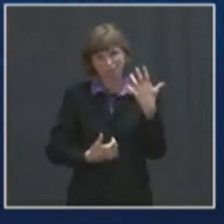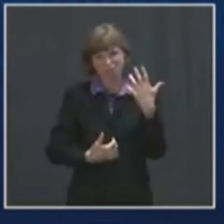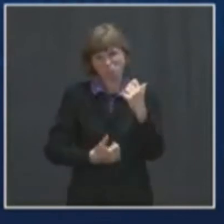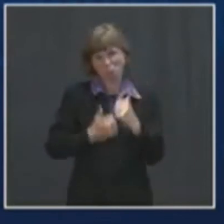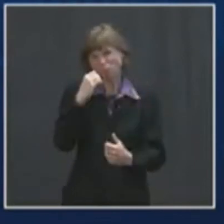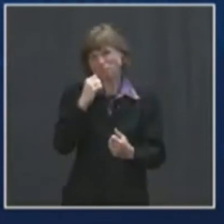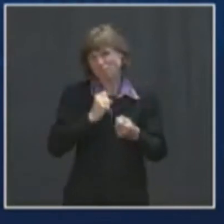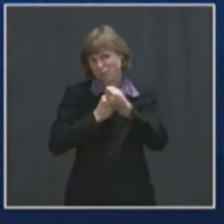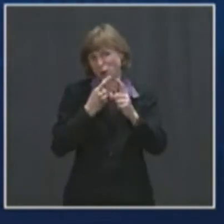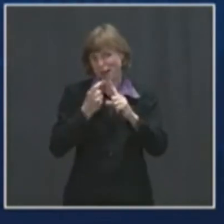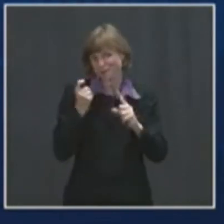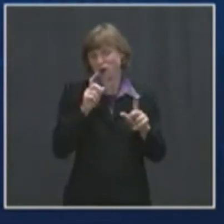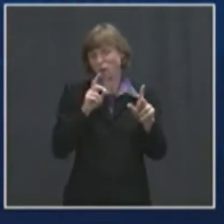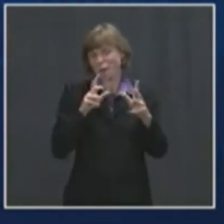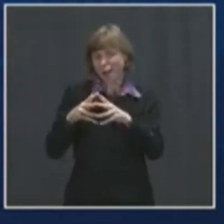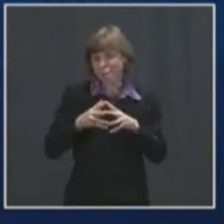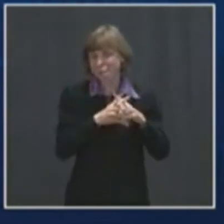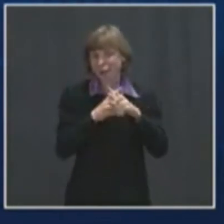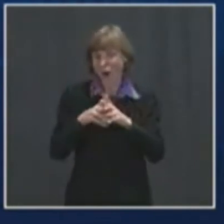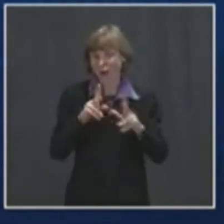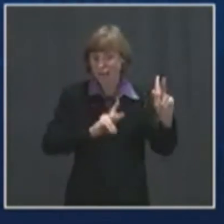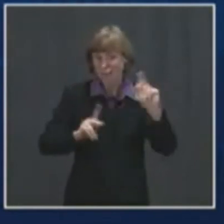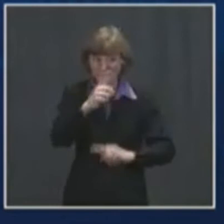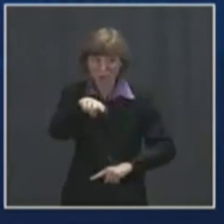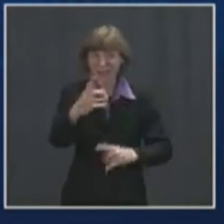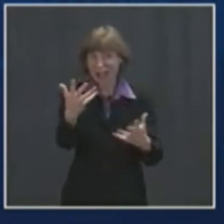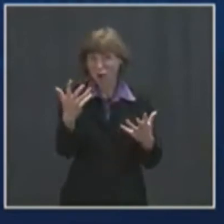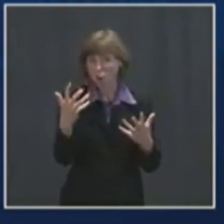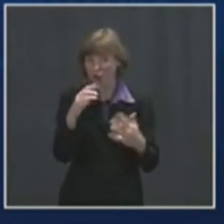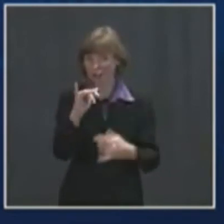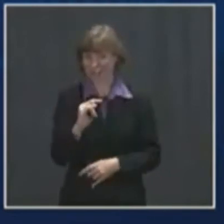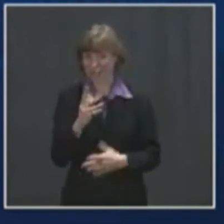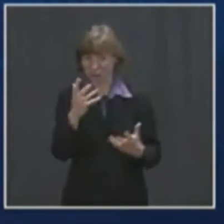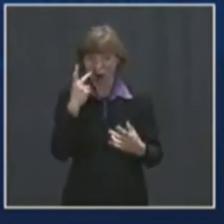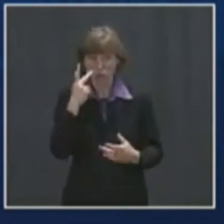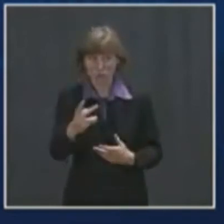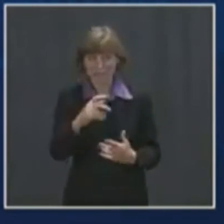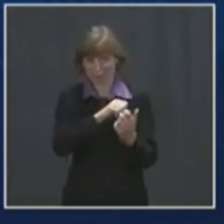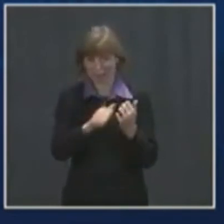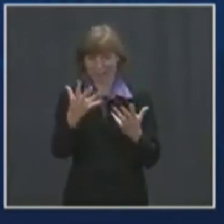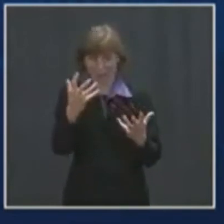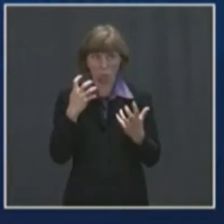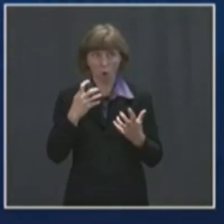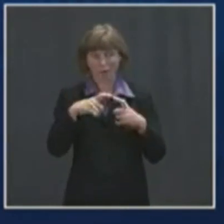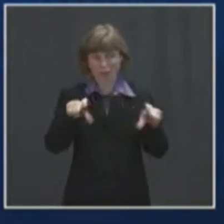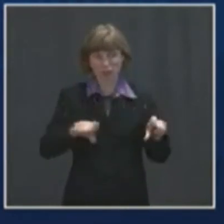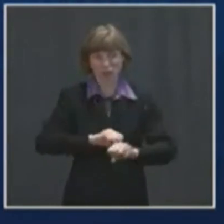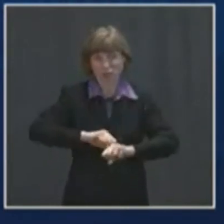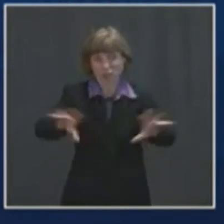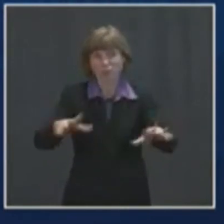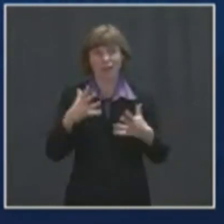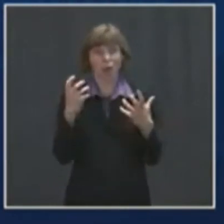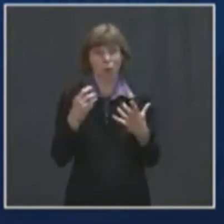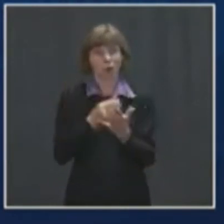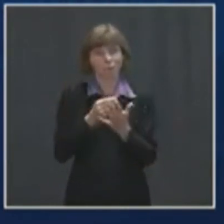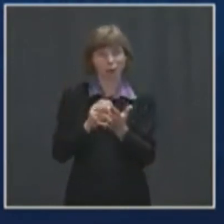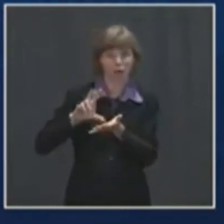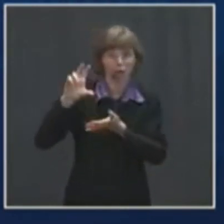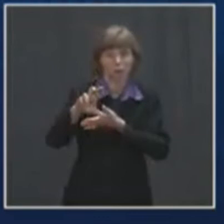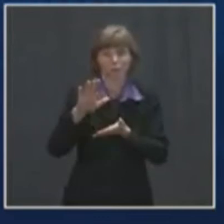that people want. They want to see it pass. They want these checks to get into communities. They want this funding to go to schools. They want more money for